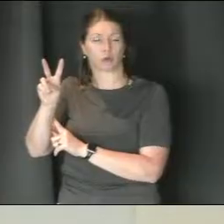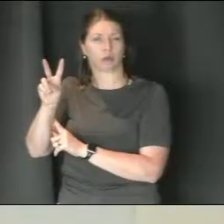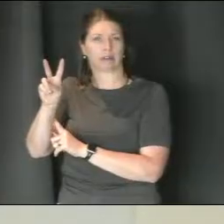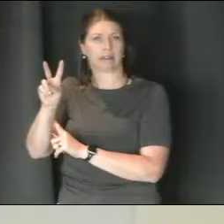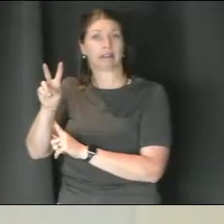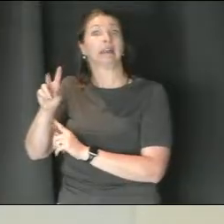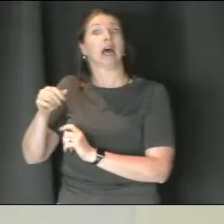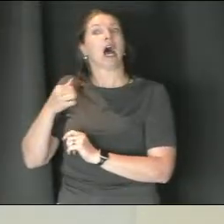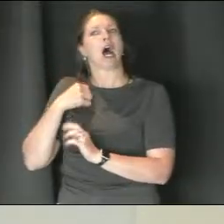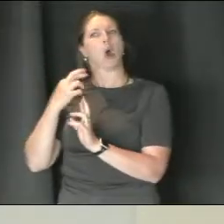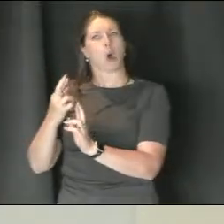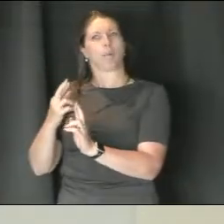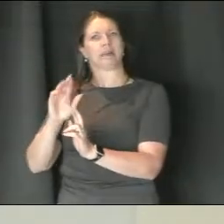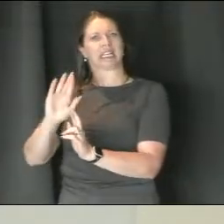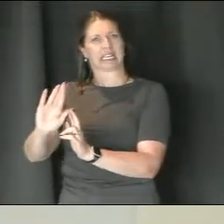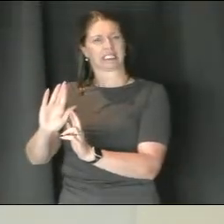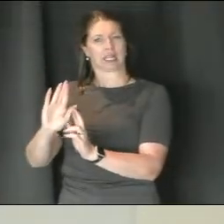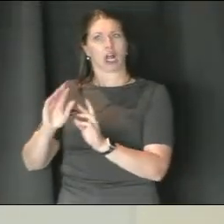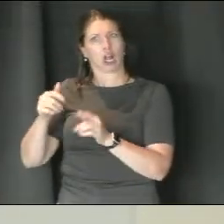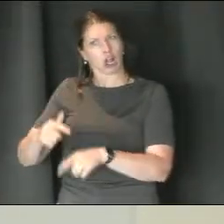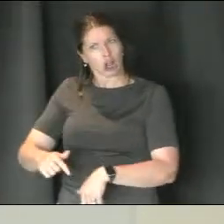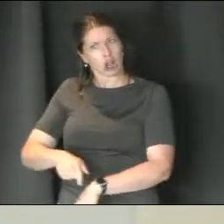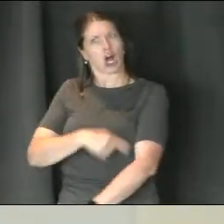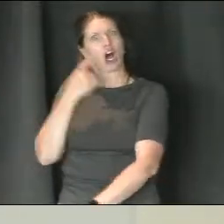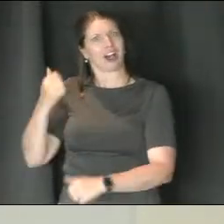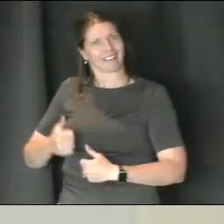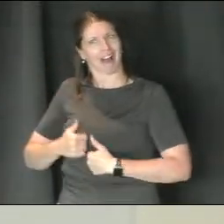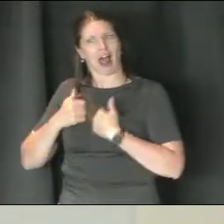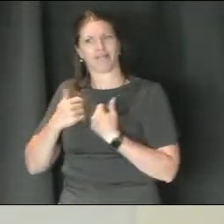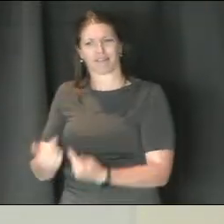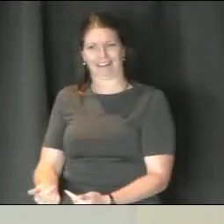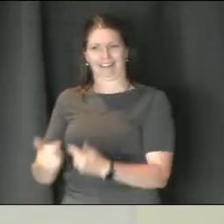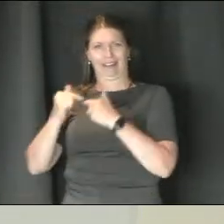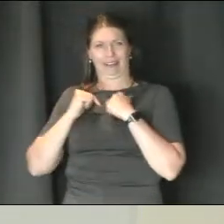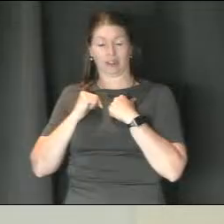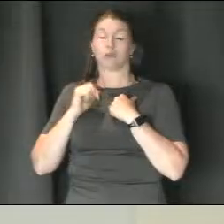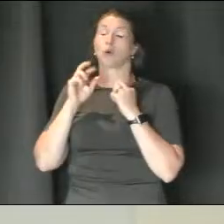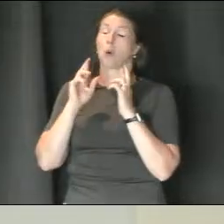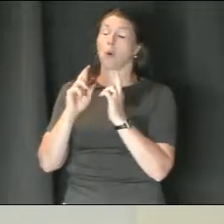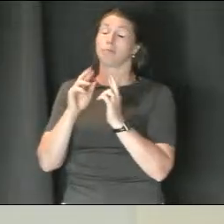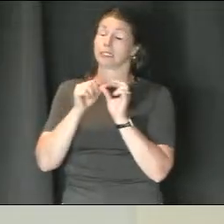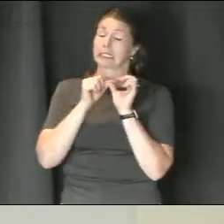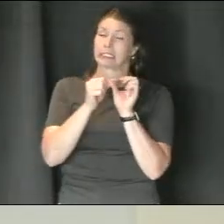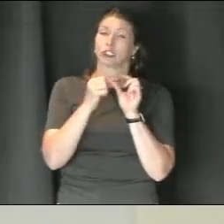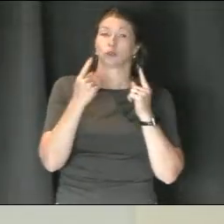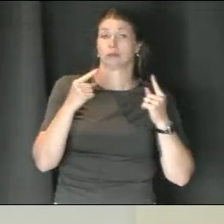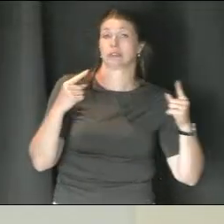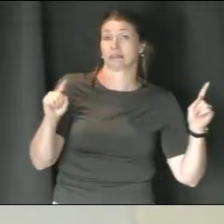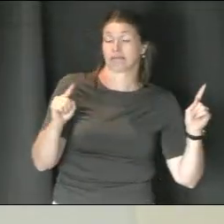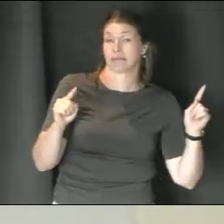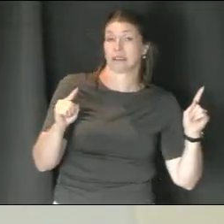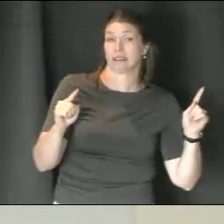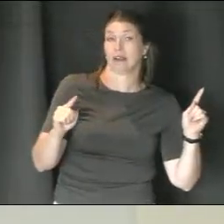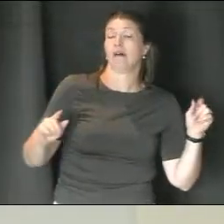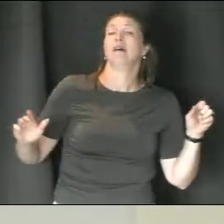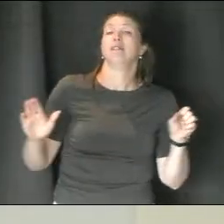his genes, I hope to have many more years for many more accomplishments. Full